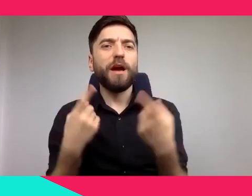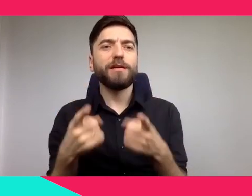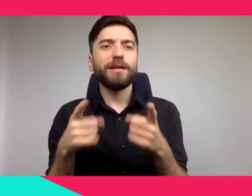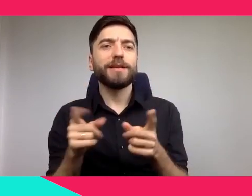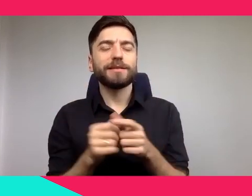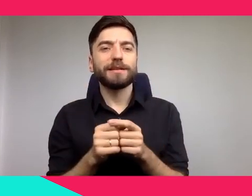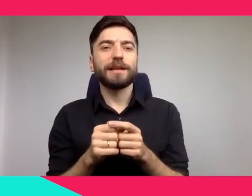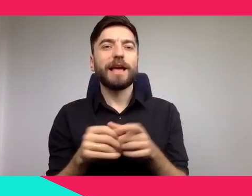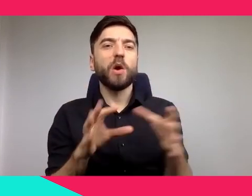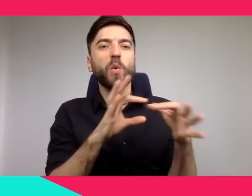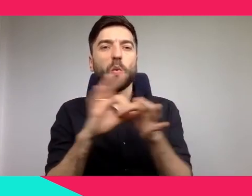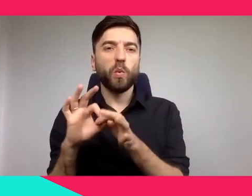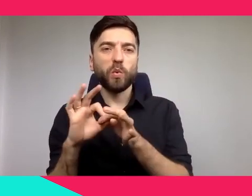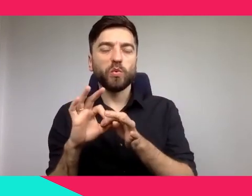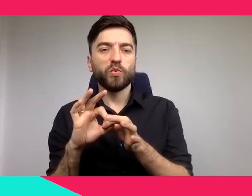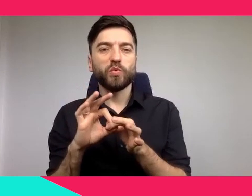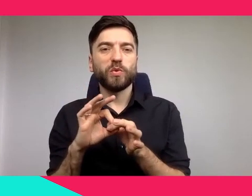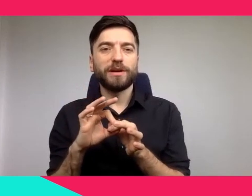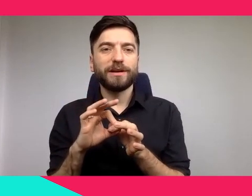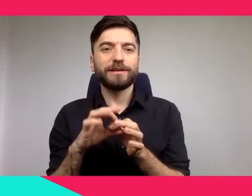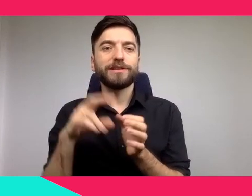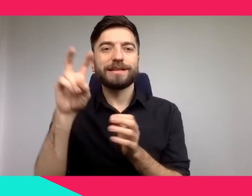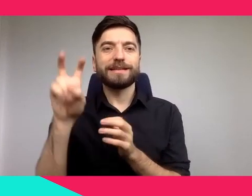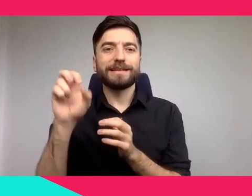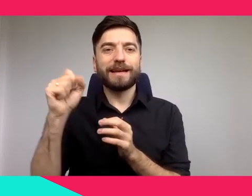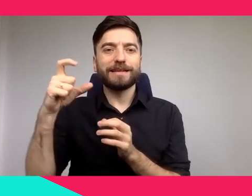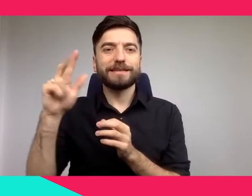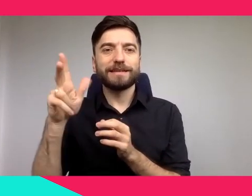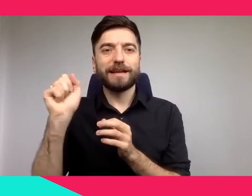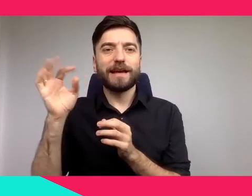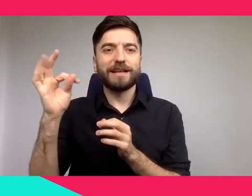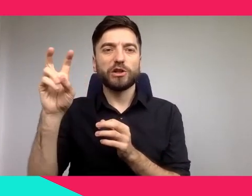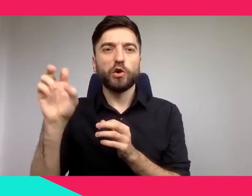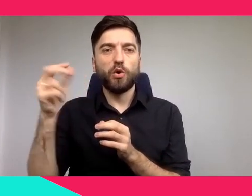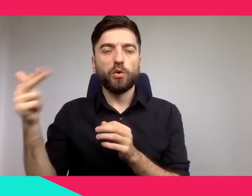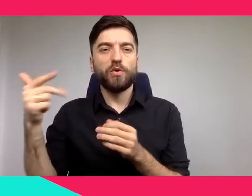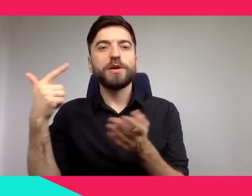hackathons. And the first hackathon was in 2012. And this